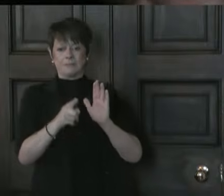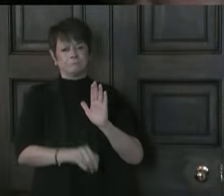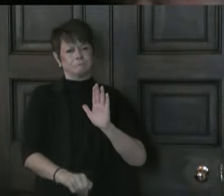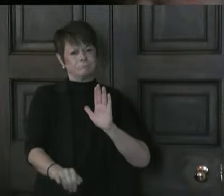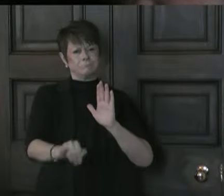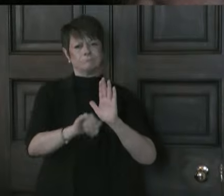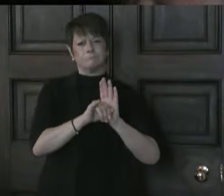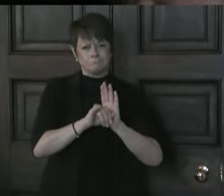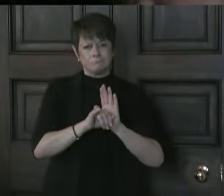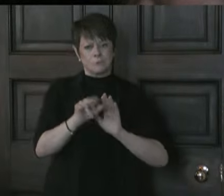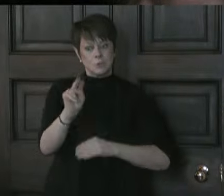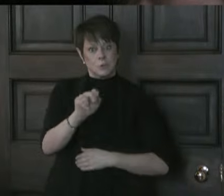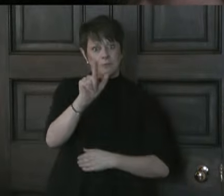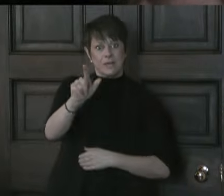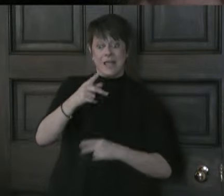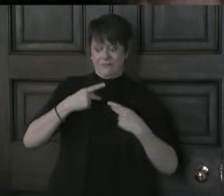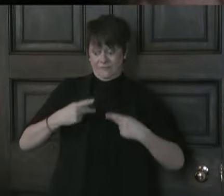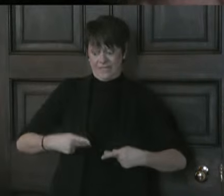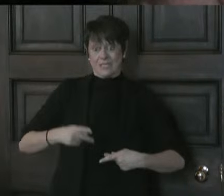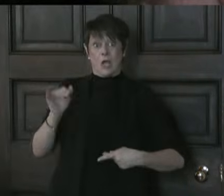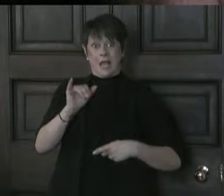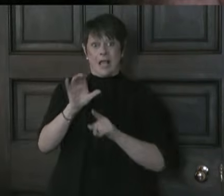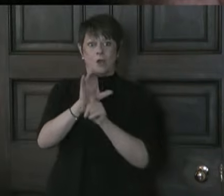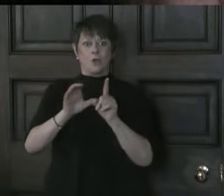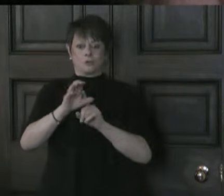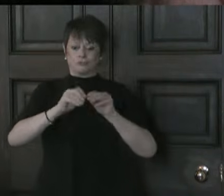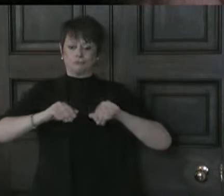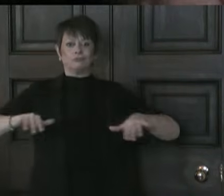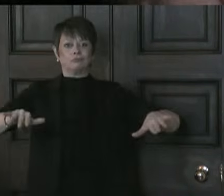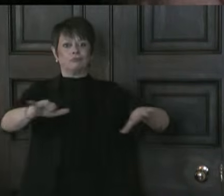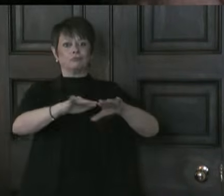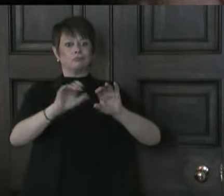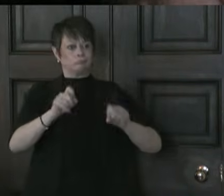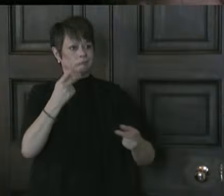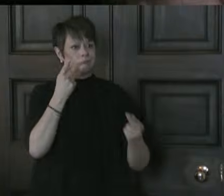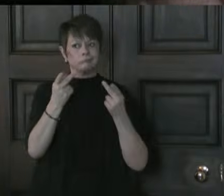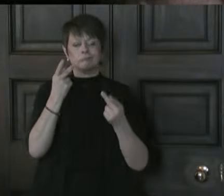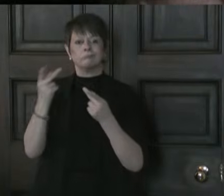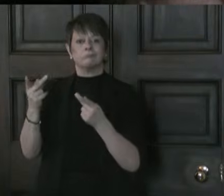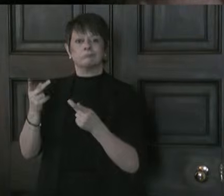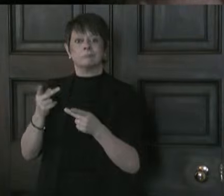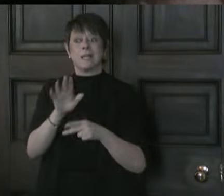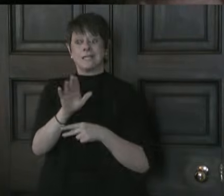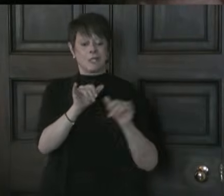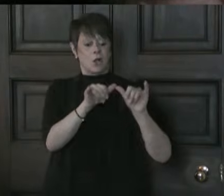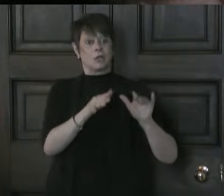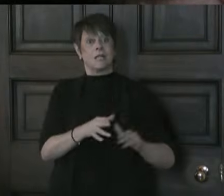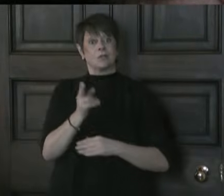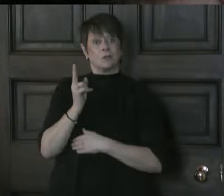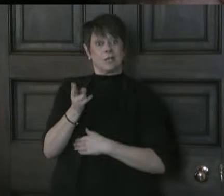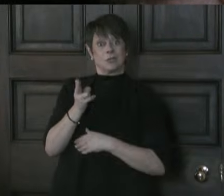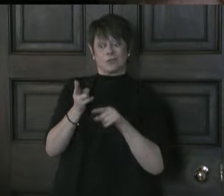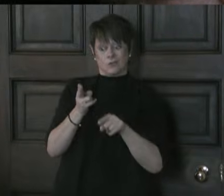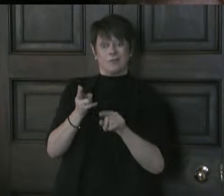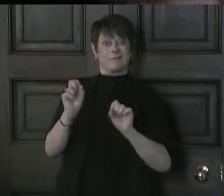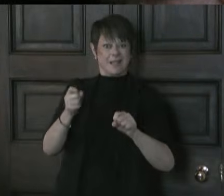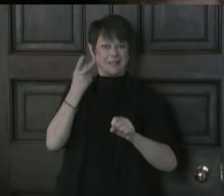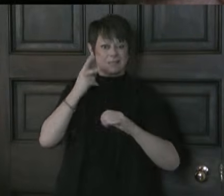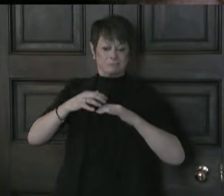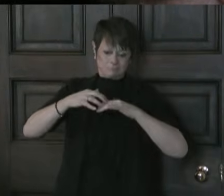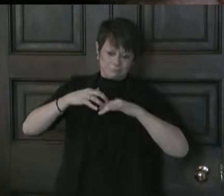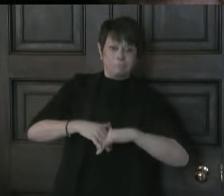and Labrador's physical and cultural landscapes, ensuring that its architectural heritage endures